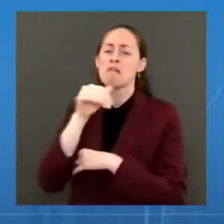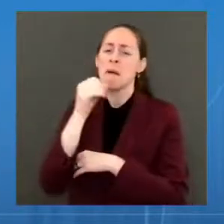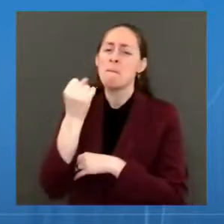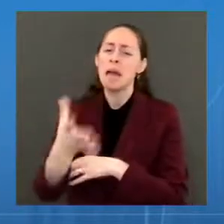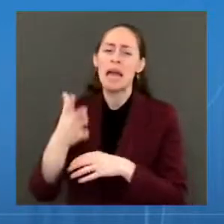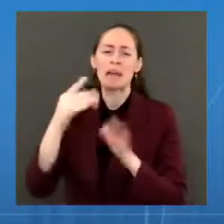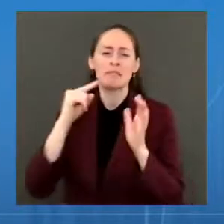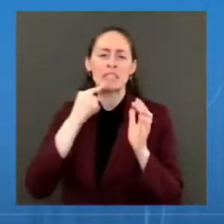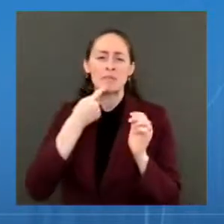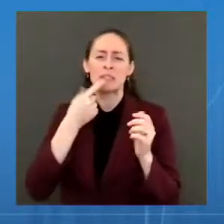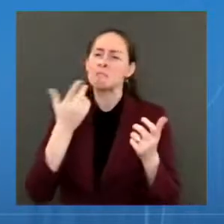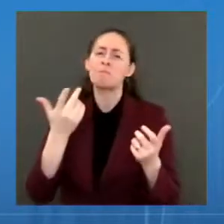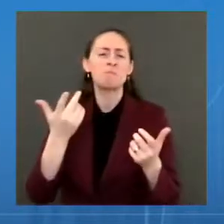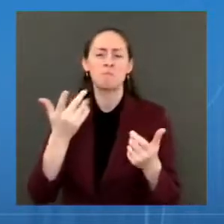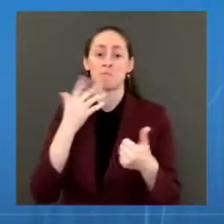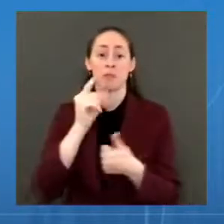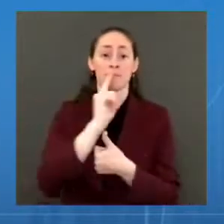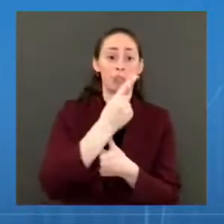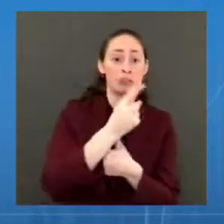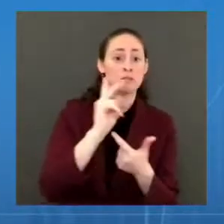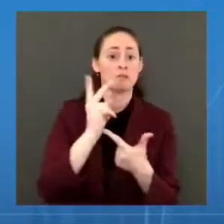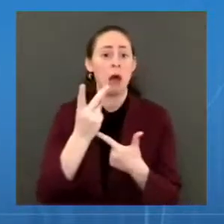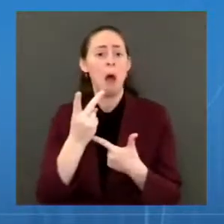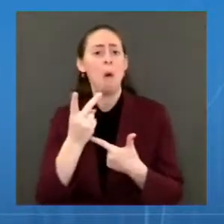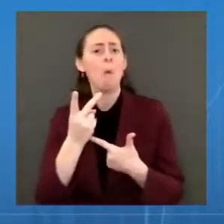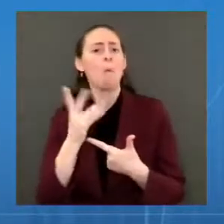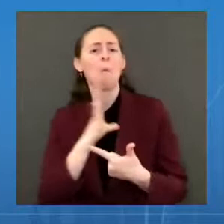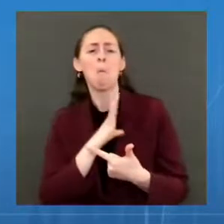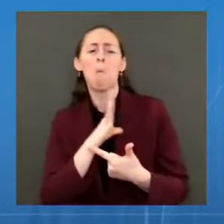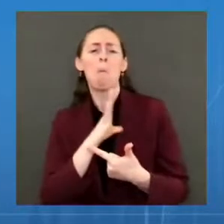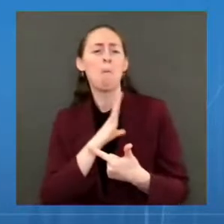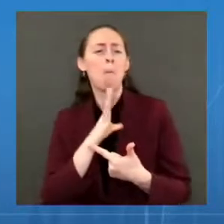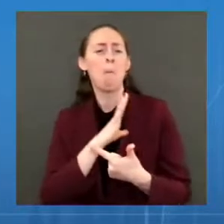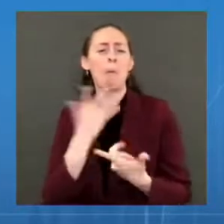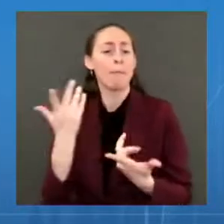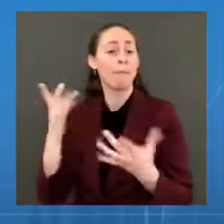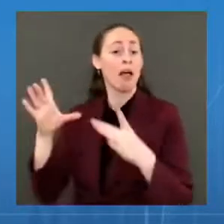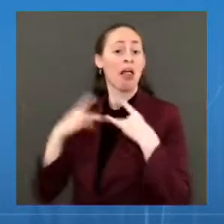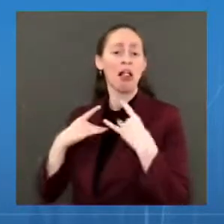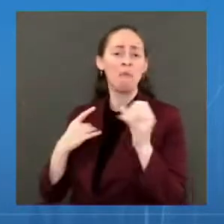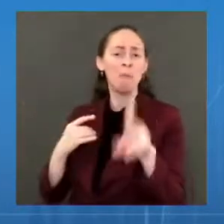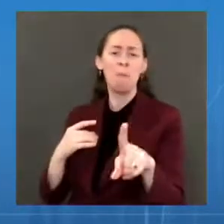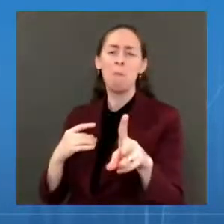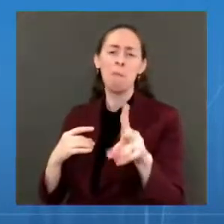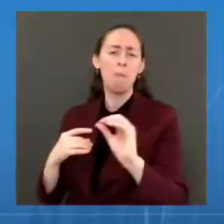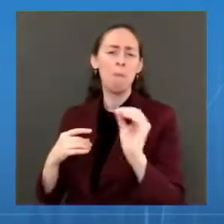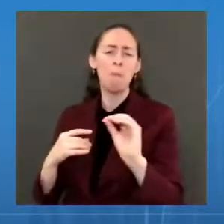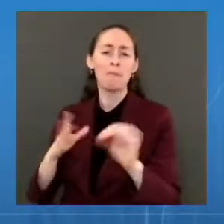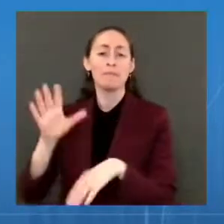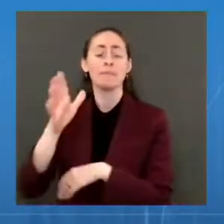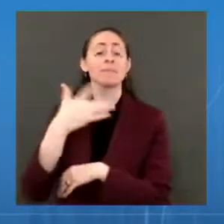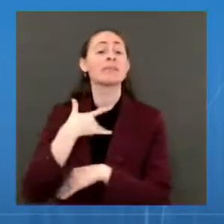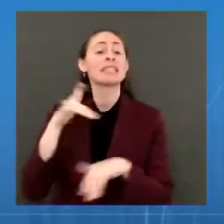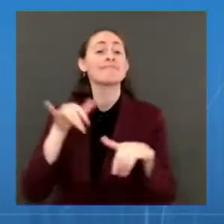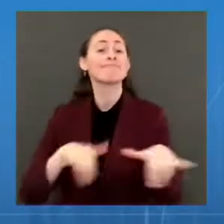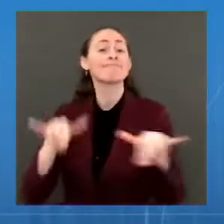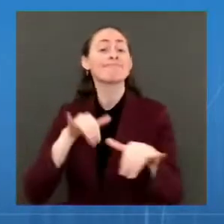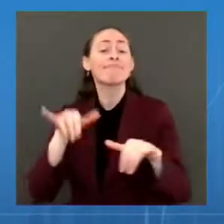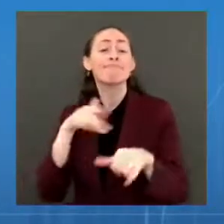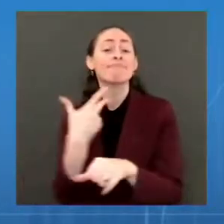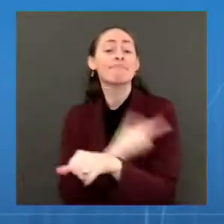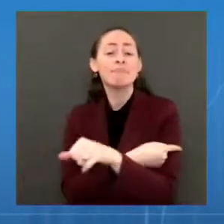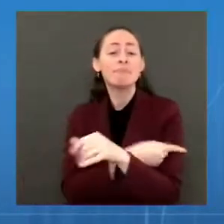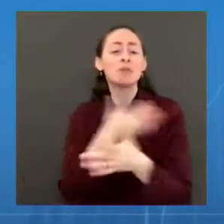second dose. Reactions that did occur included the previously seen sore arms, headaches, and joint aches.